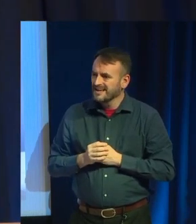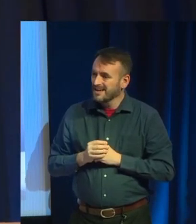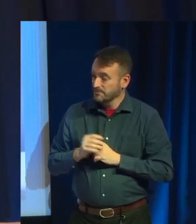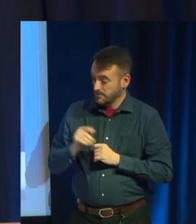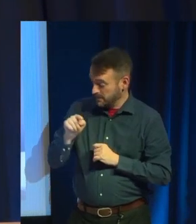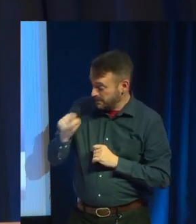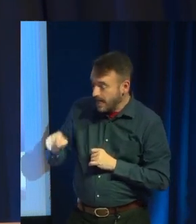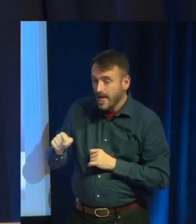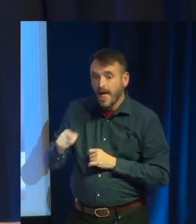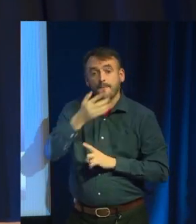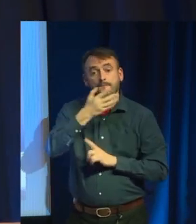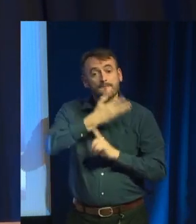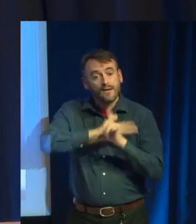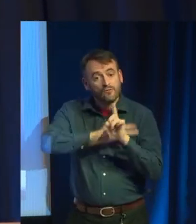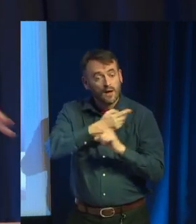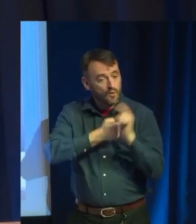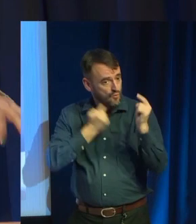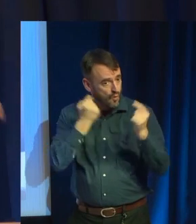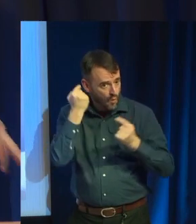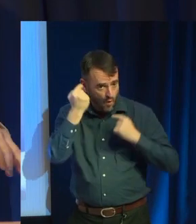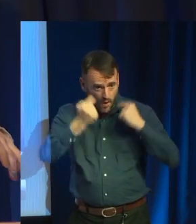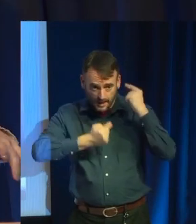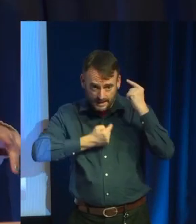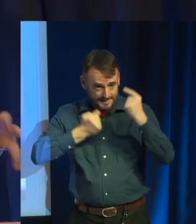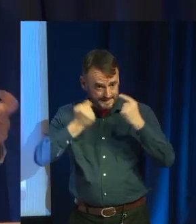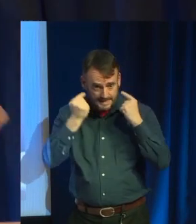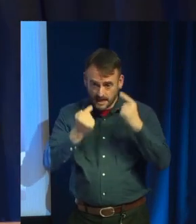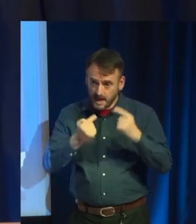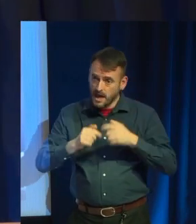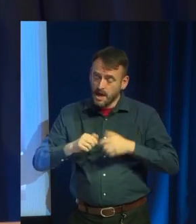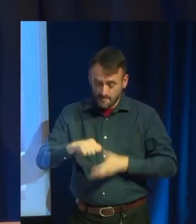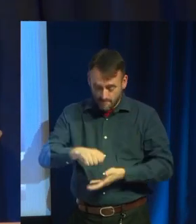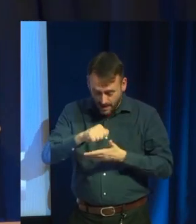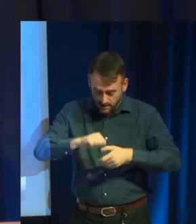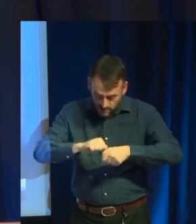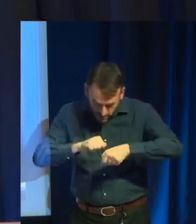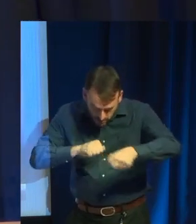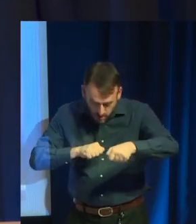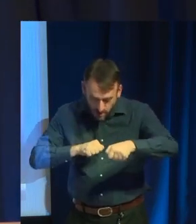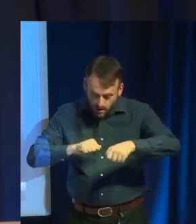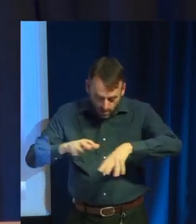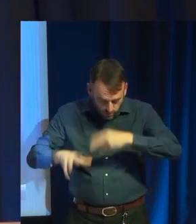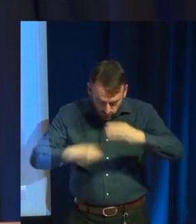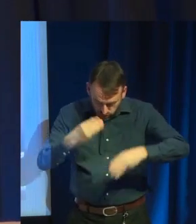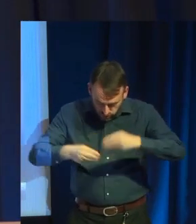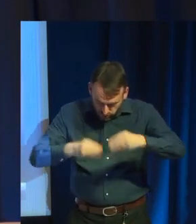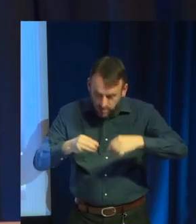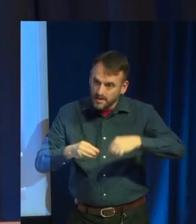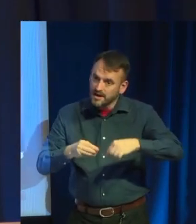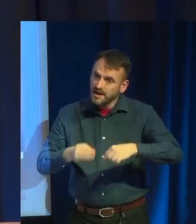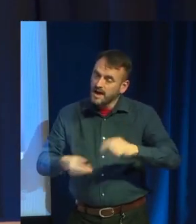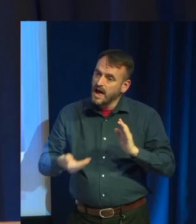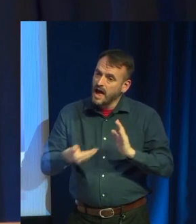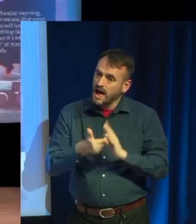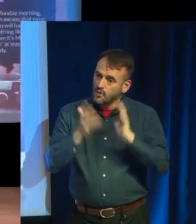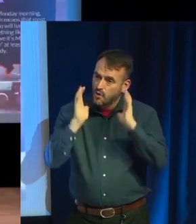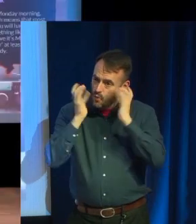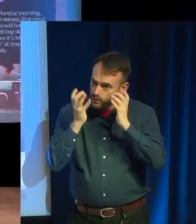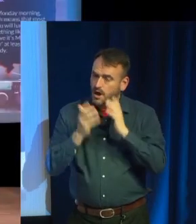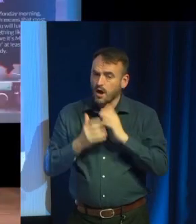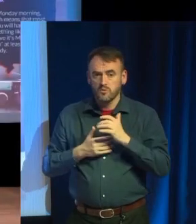things. So somebody rummaging through their bag, you can do that in audio, and then it's not bad to mention